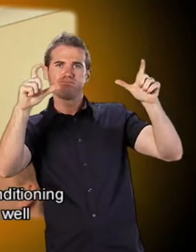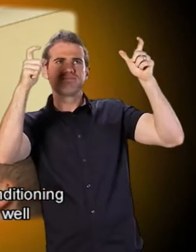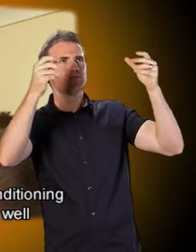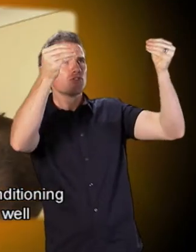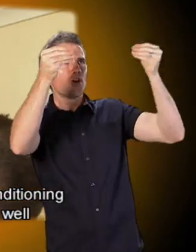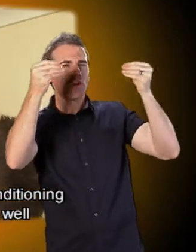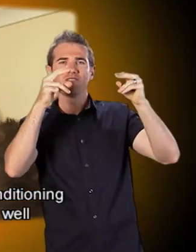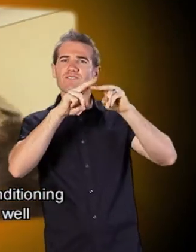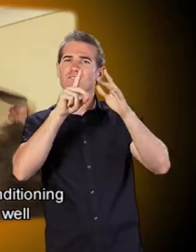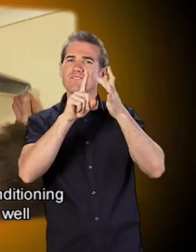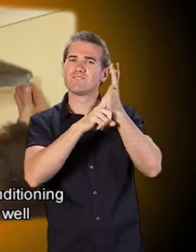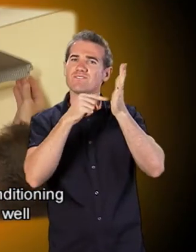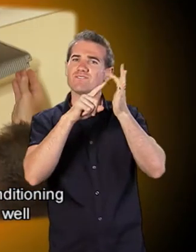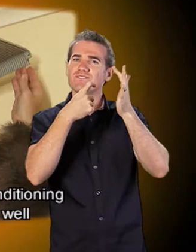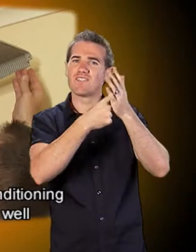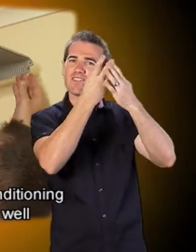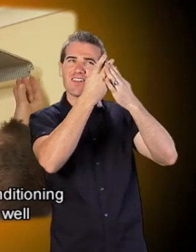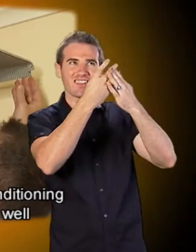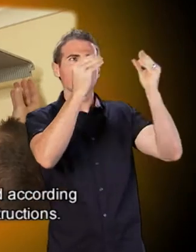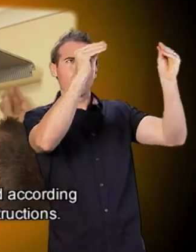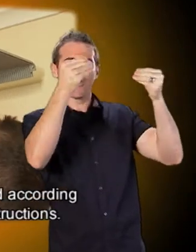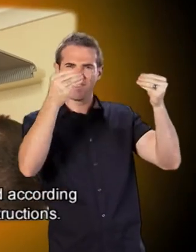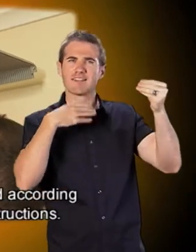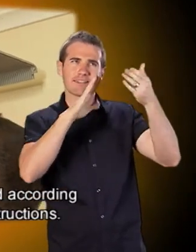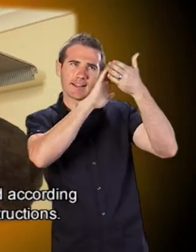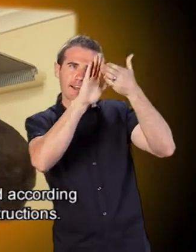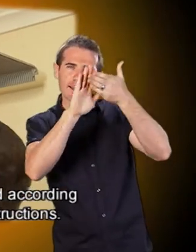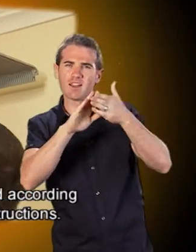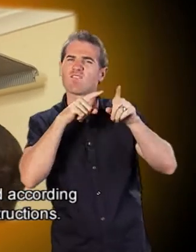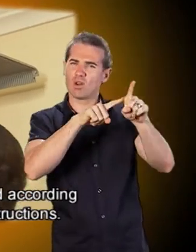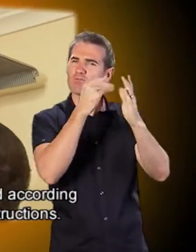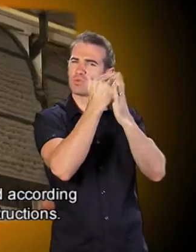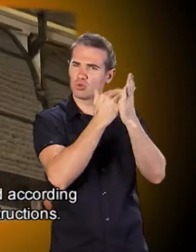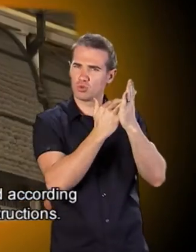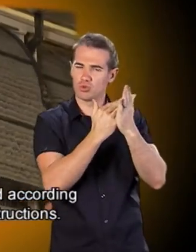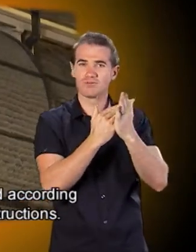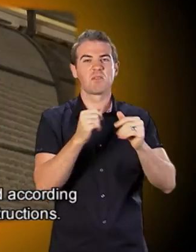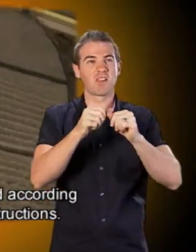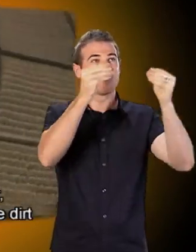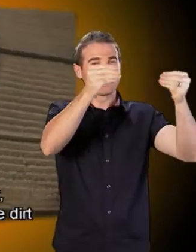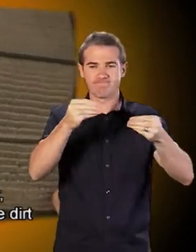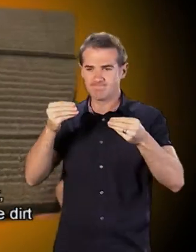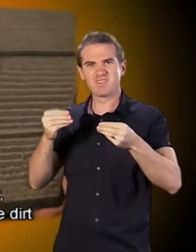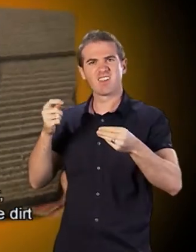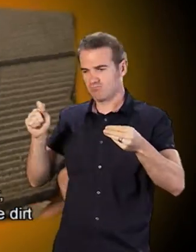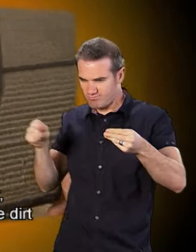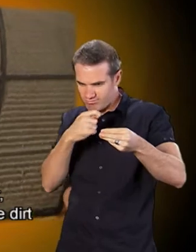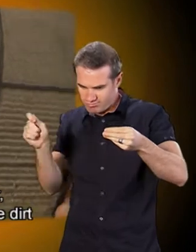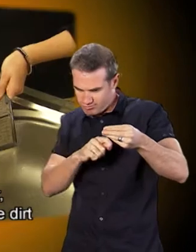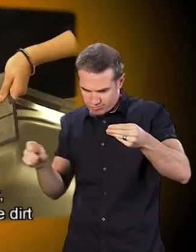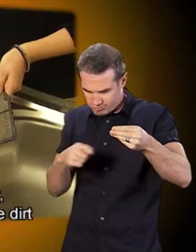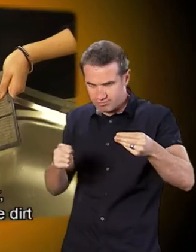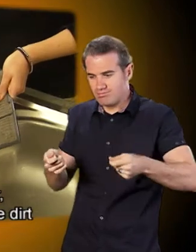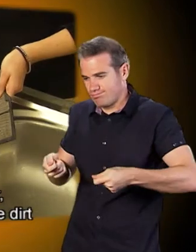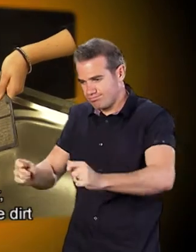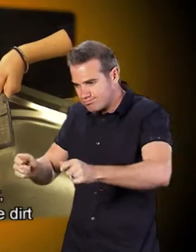Regularly cleaning air conditioning filters is important as well and they should be cleaned according to the manufacturer's instructions. Remove the filter,